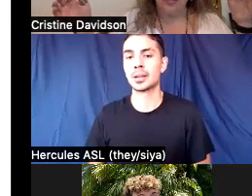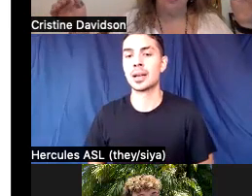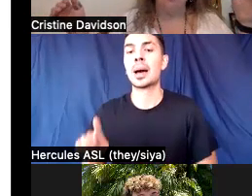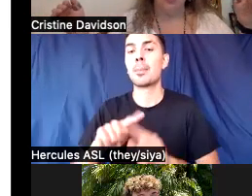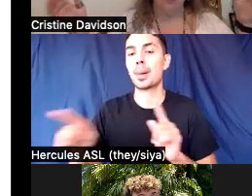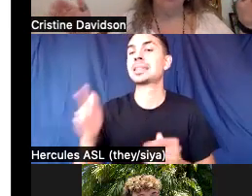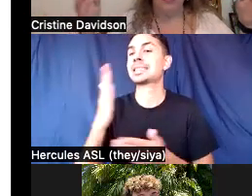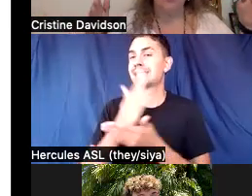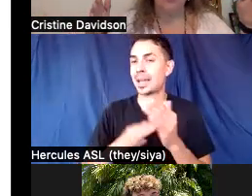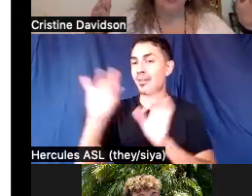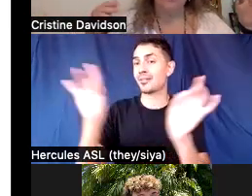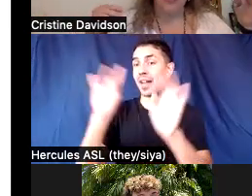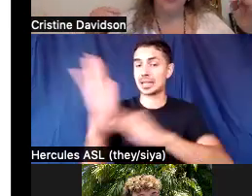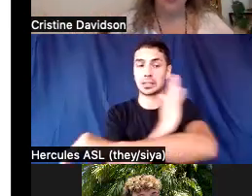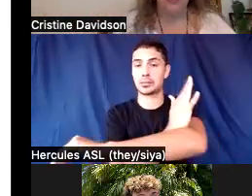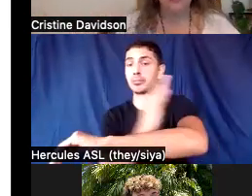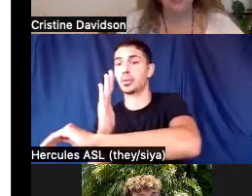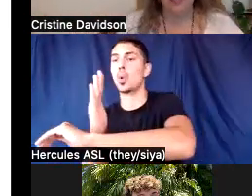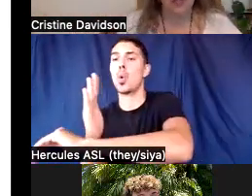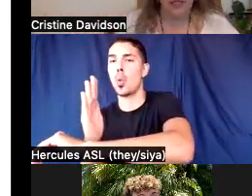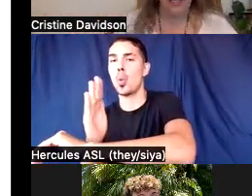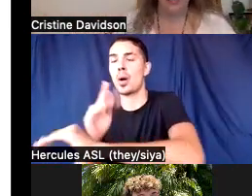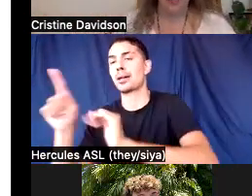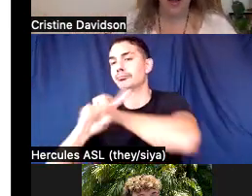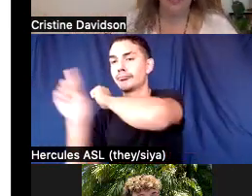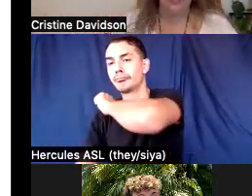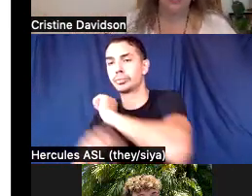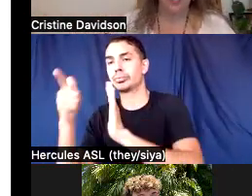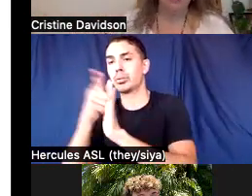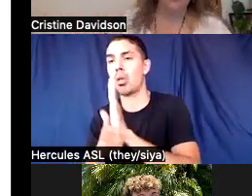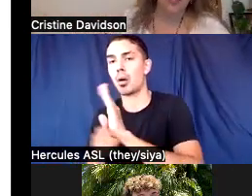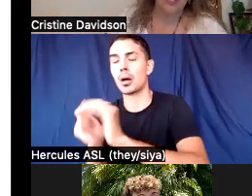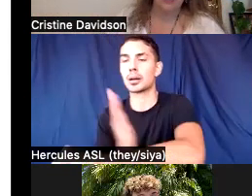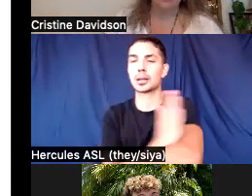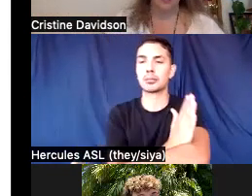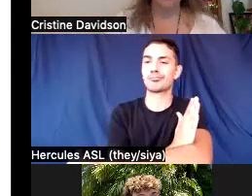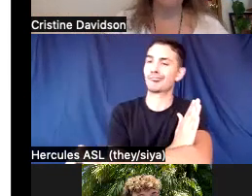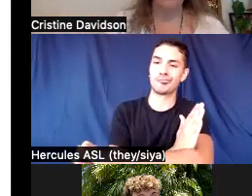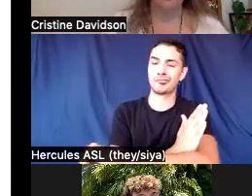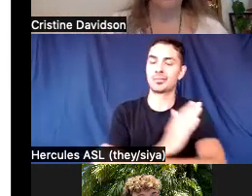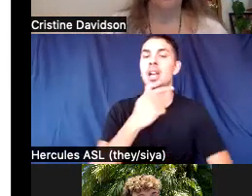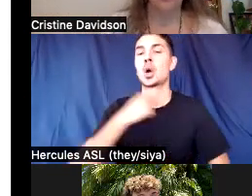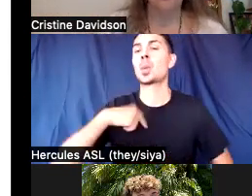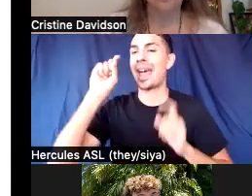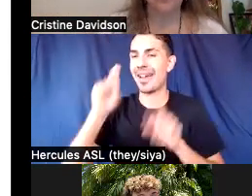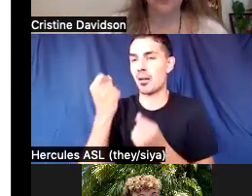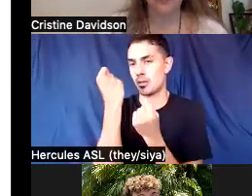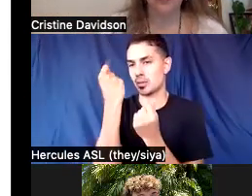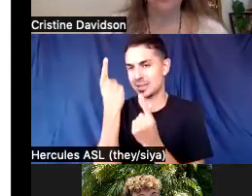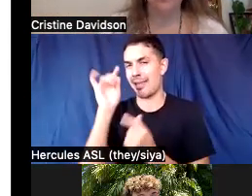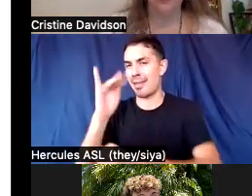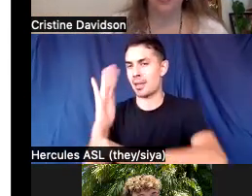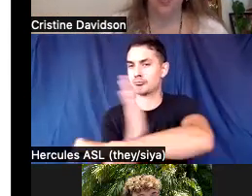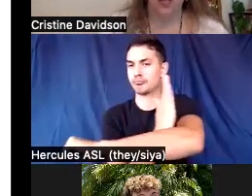a certain level of offense. And so that's going to come into play in our advocacy, kind of understanding that. Right?